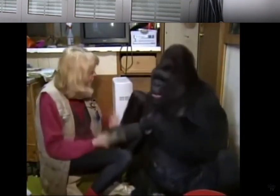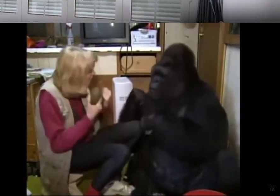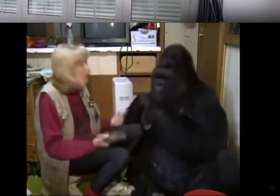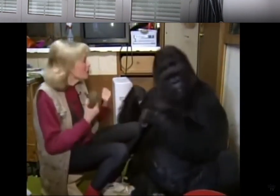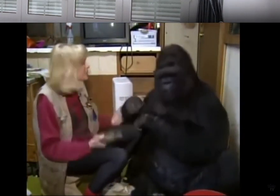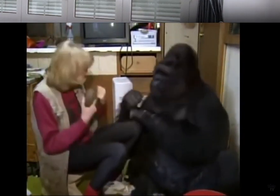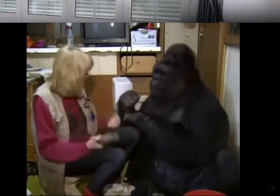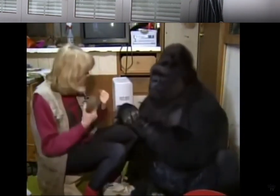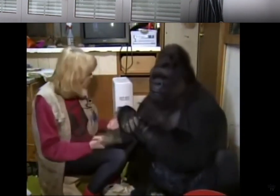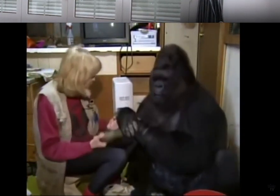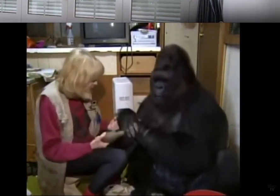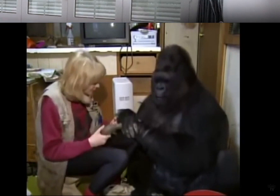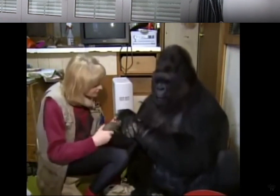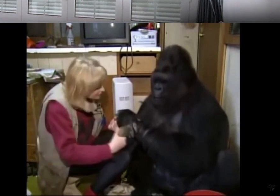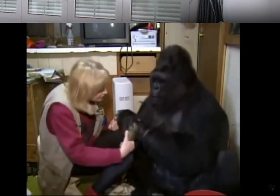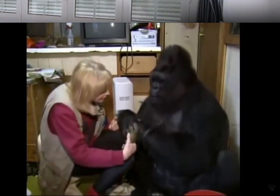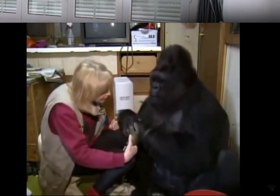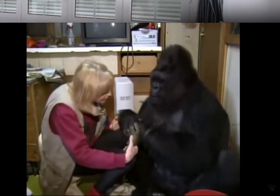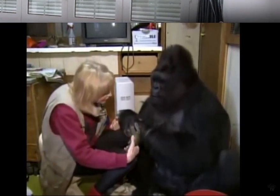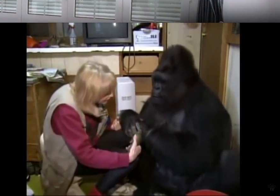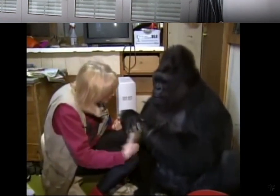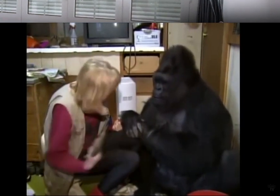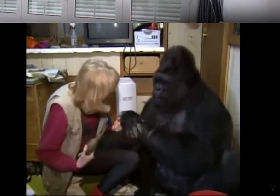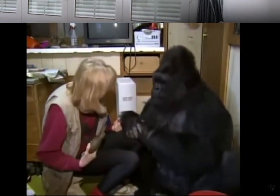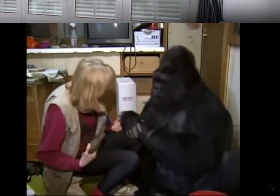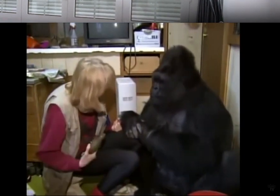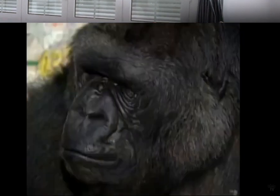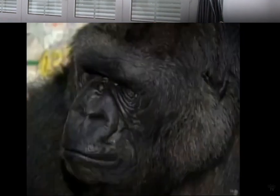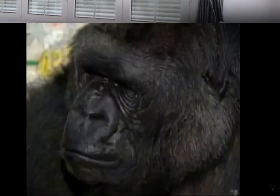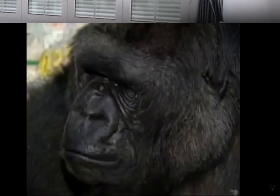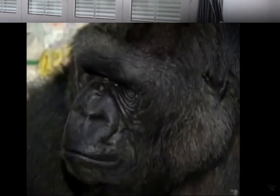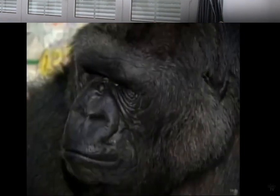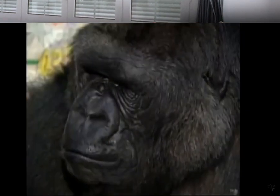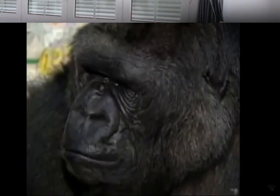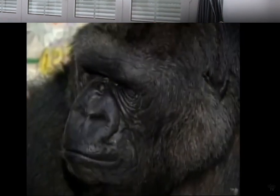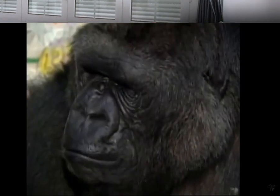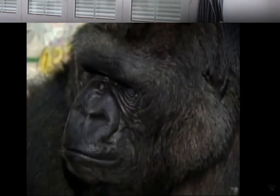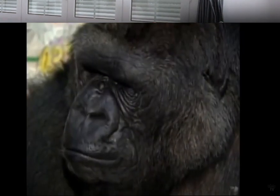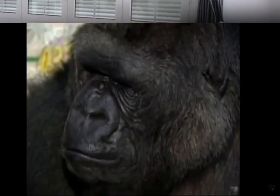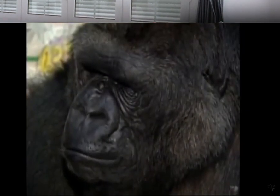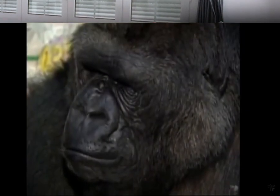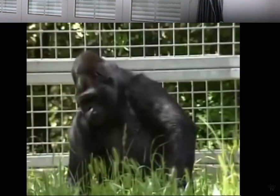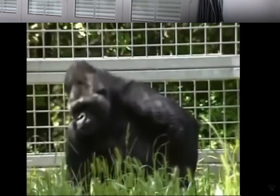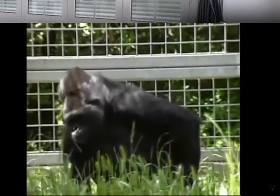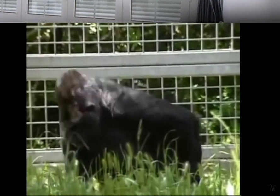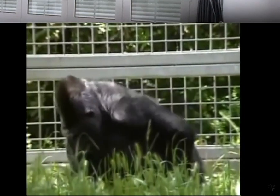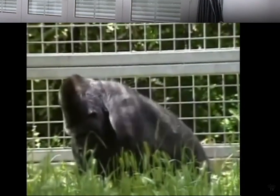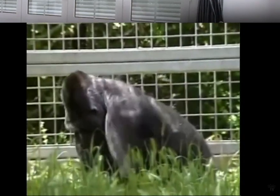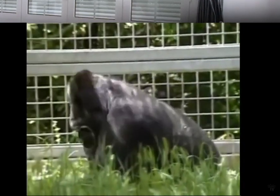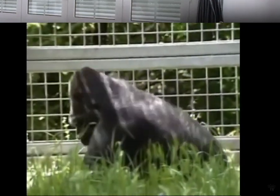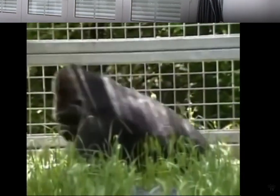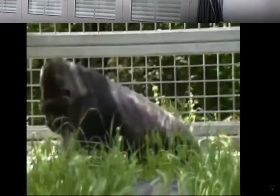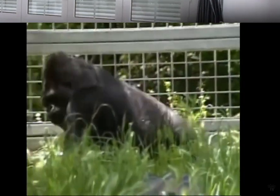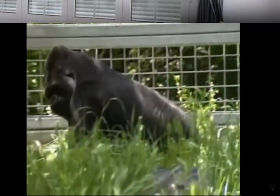century-old stereotypes. What was her name? Forever our outlook of both gorillas and ourselves. Koko